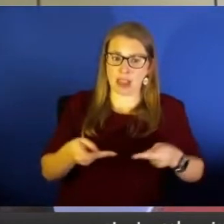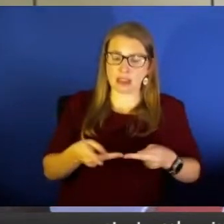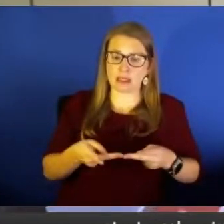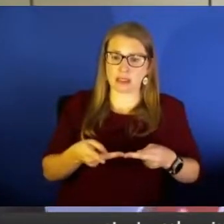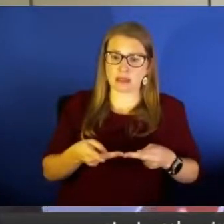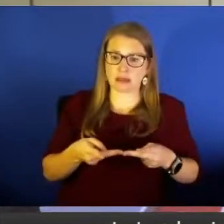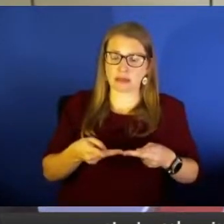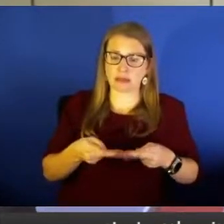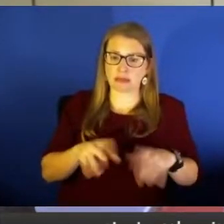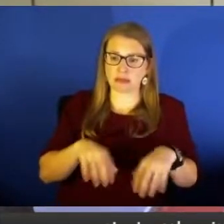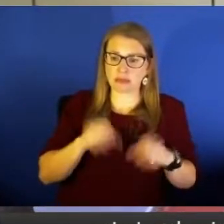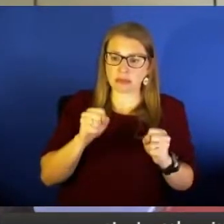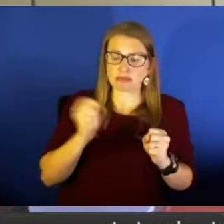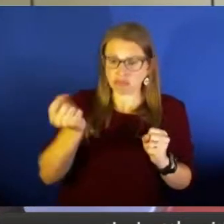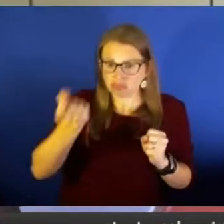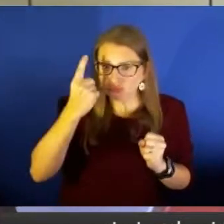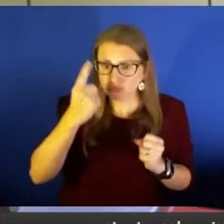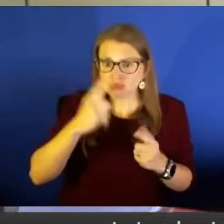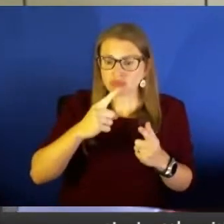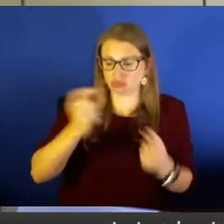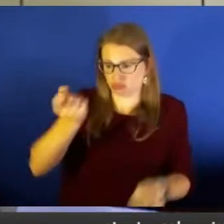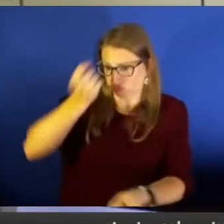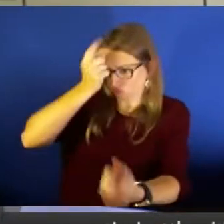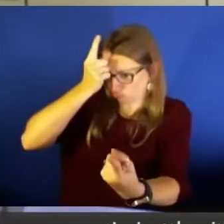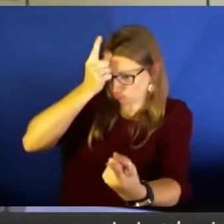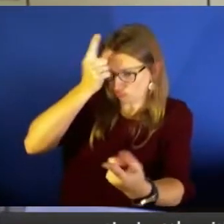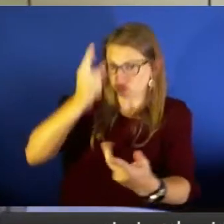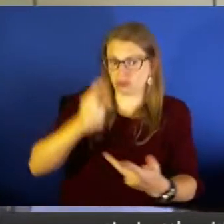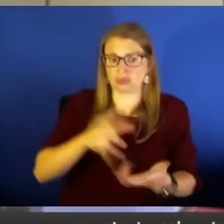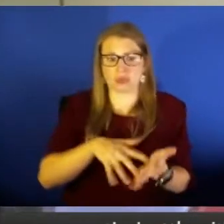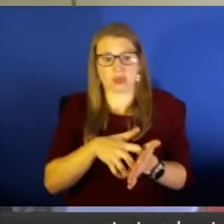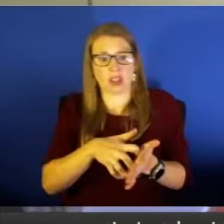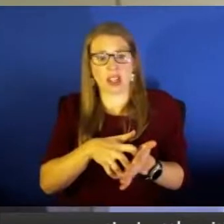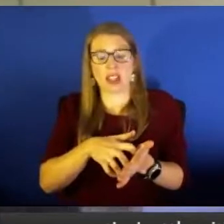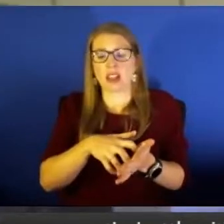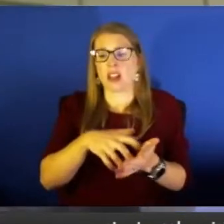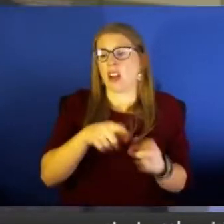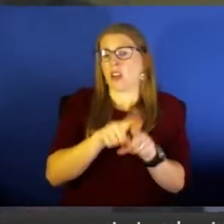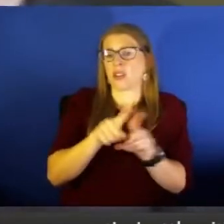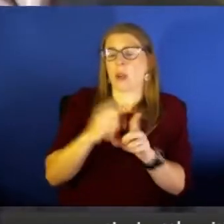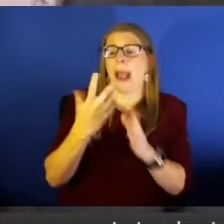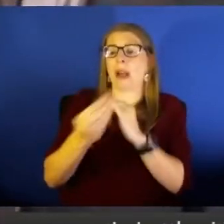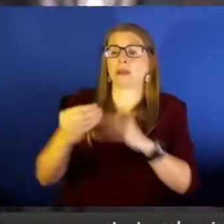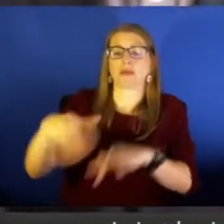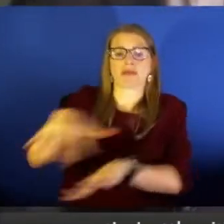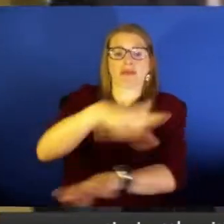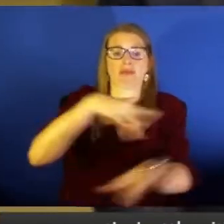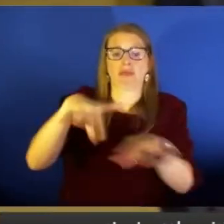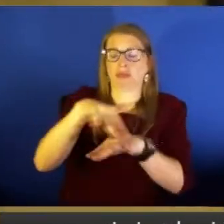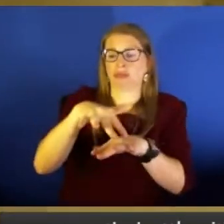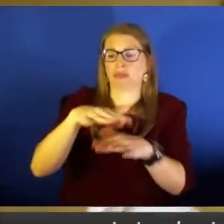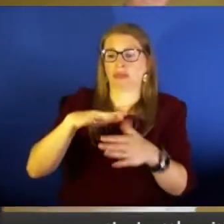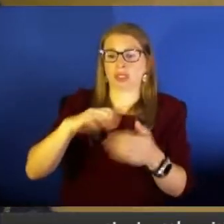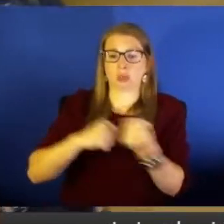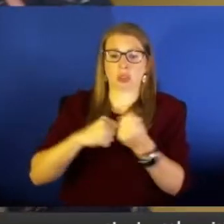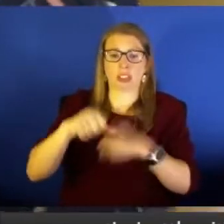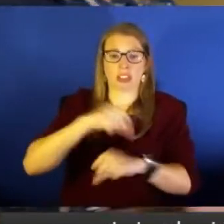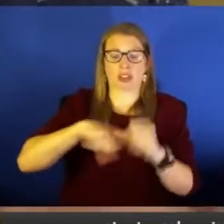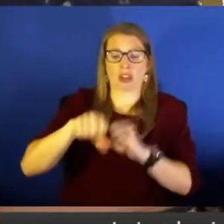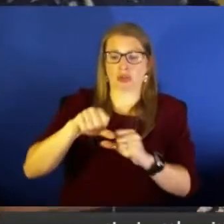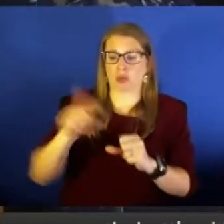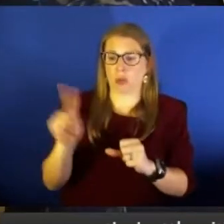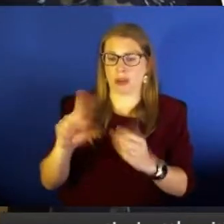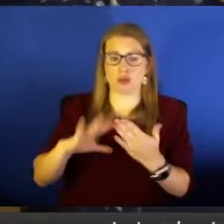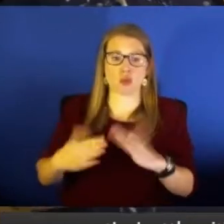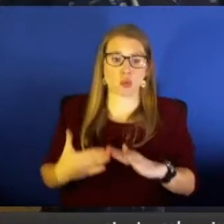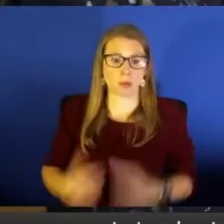understanding, it takes vulnerability, and it takes people really getting out there and supporting one another in community. It sure does. So just tell us, what do you want folks who might be watching who